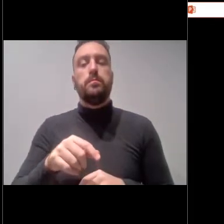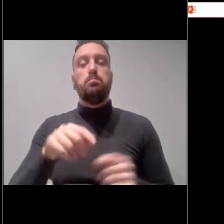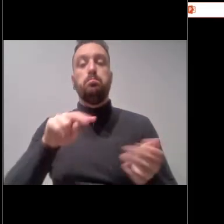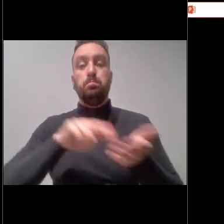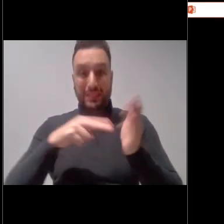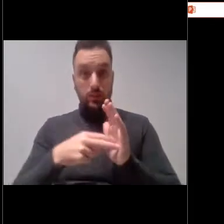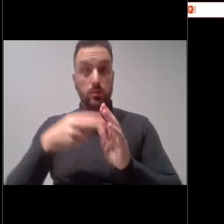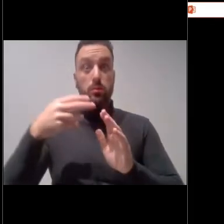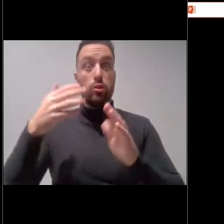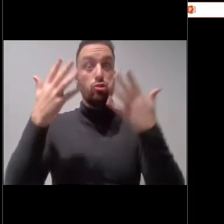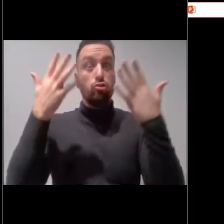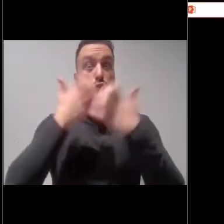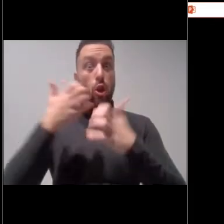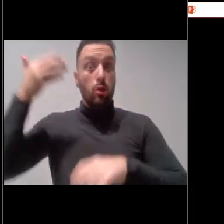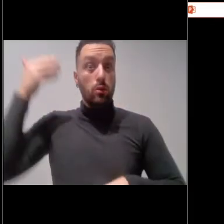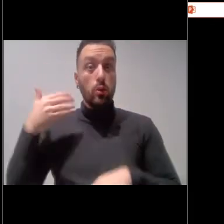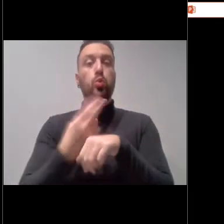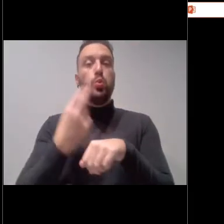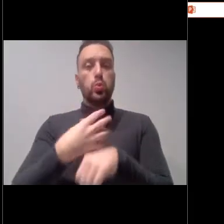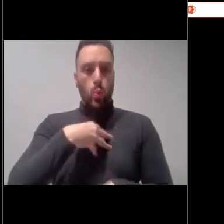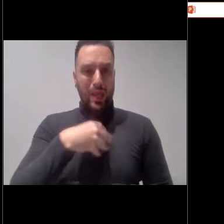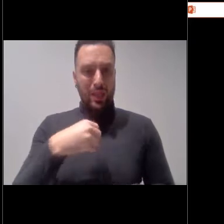white reverse logo or our color.